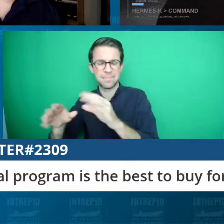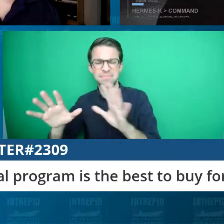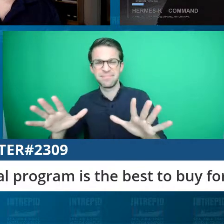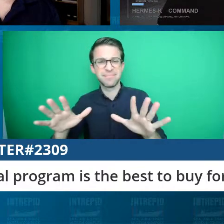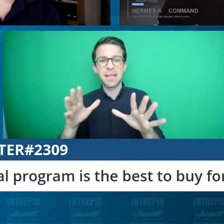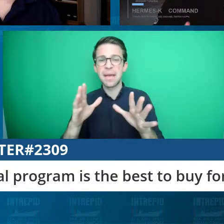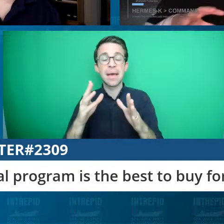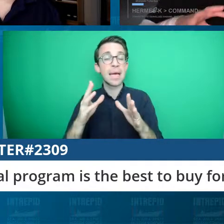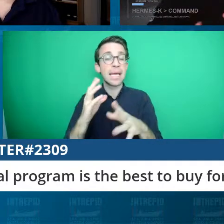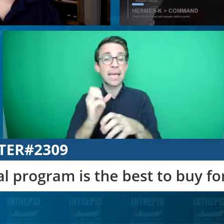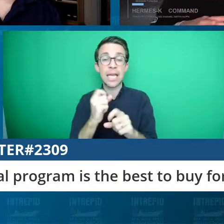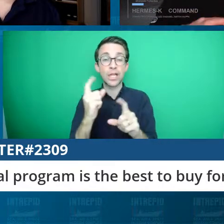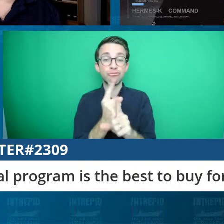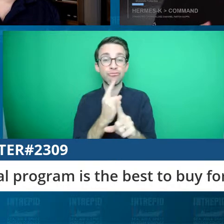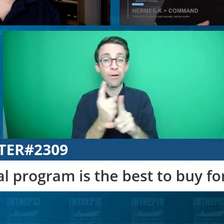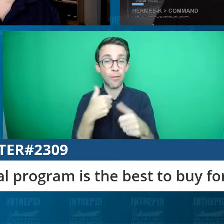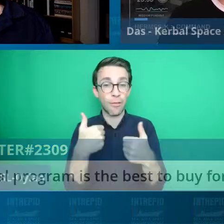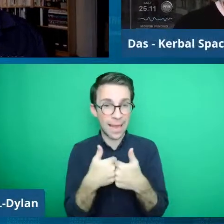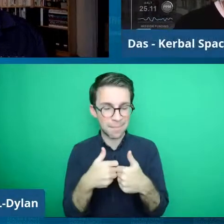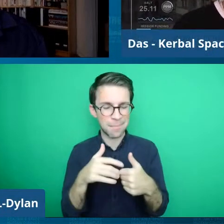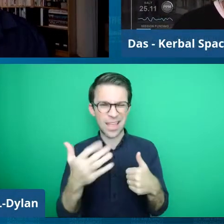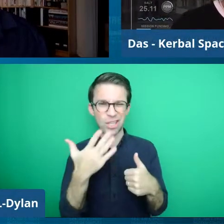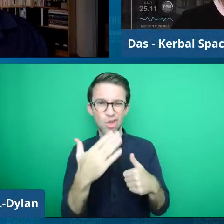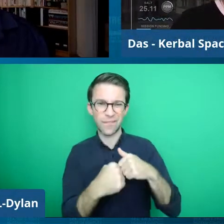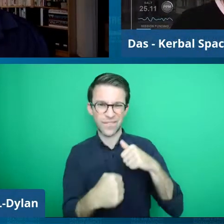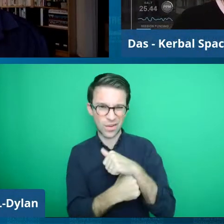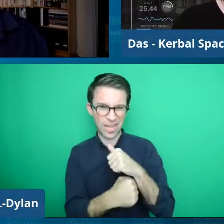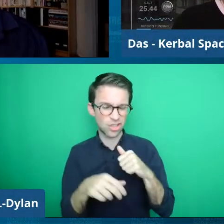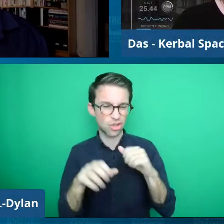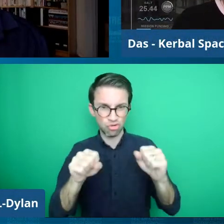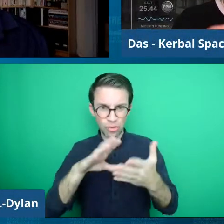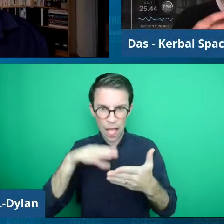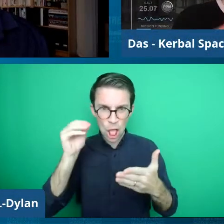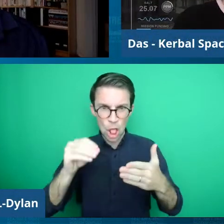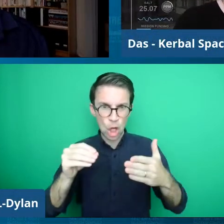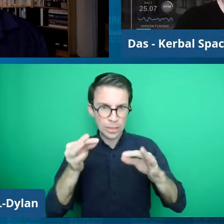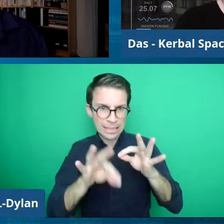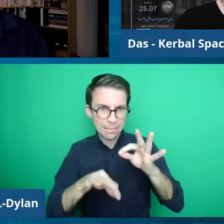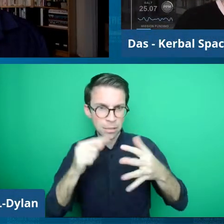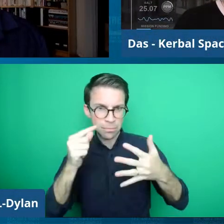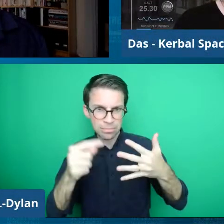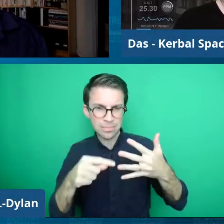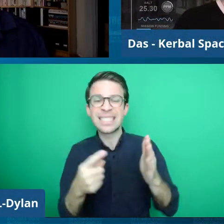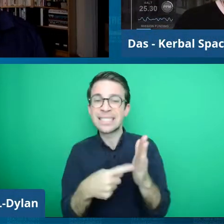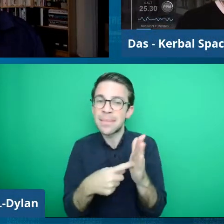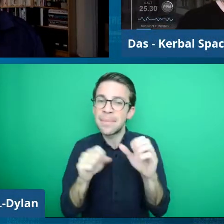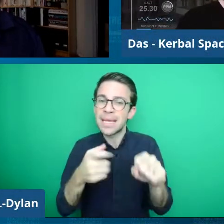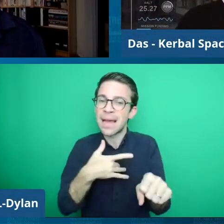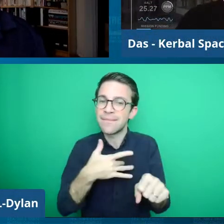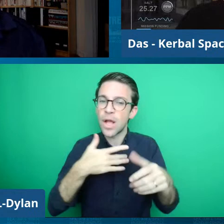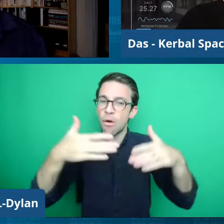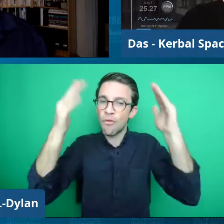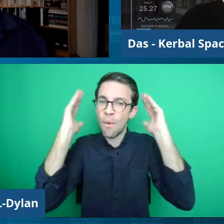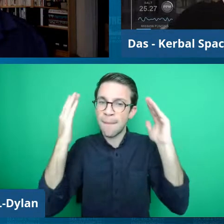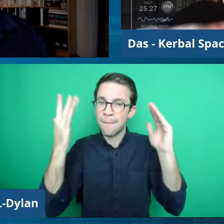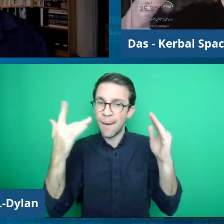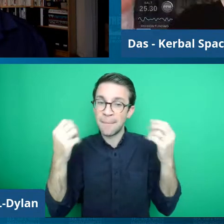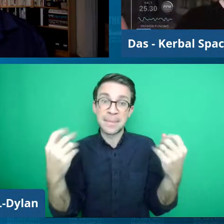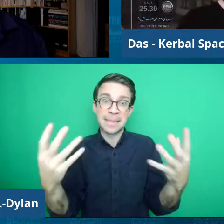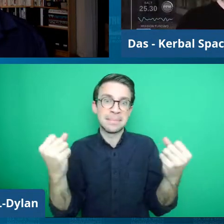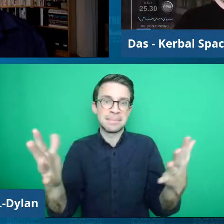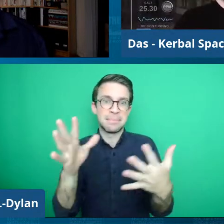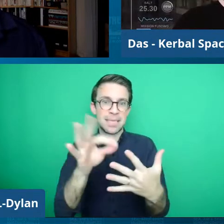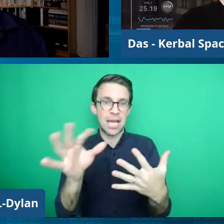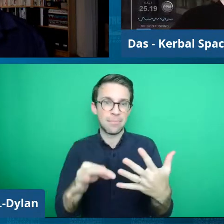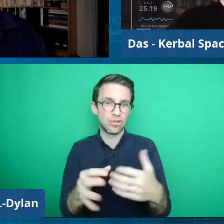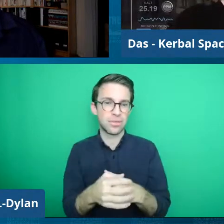game, that gives you sort of a good basis to start learning the basics. It can be a little overwhelming sometimes, and if you get all of